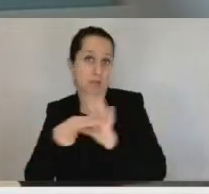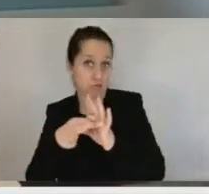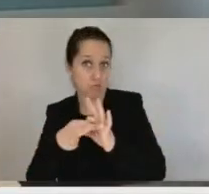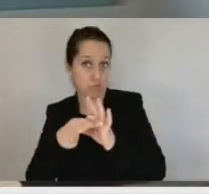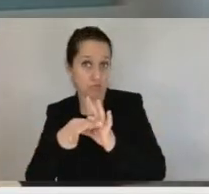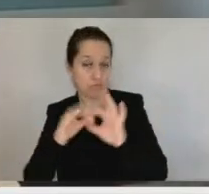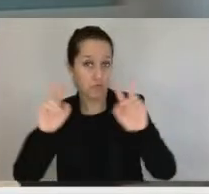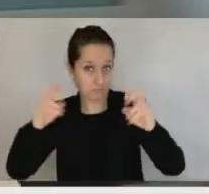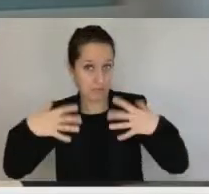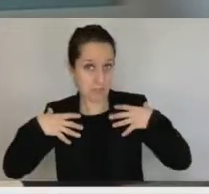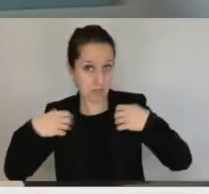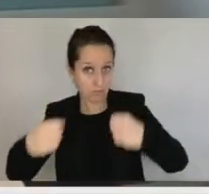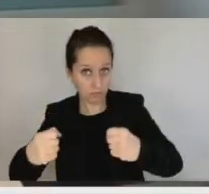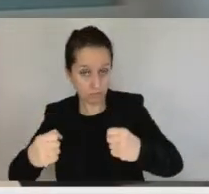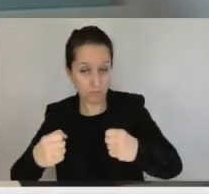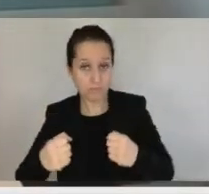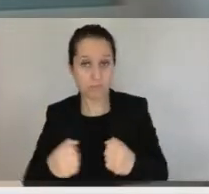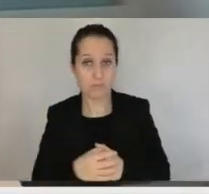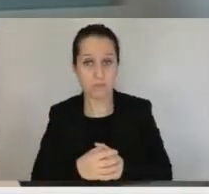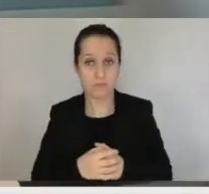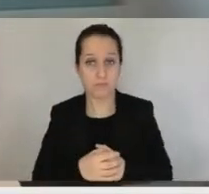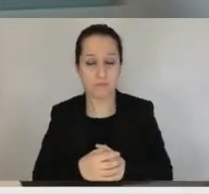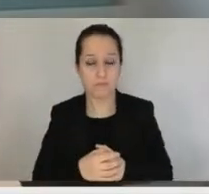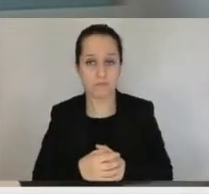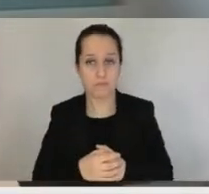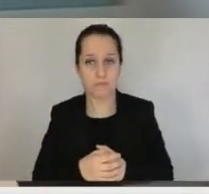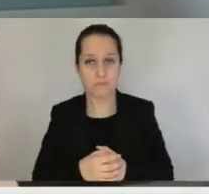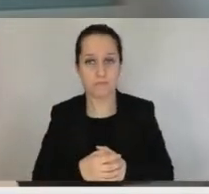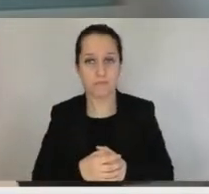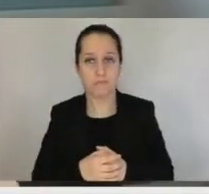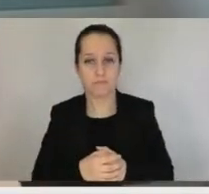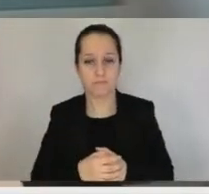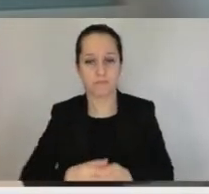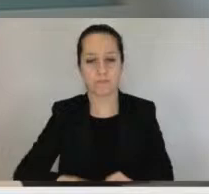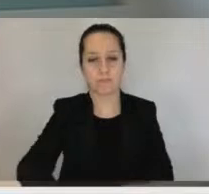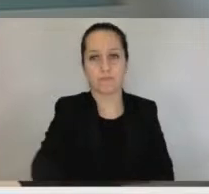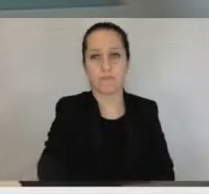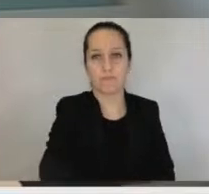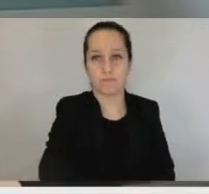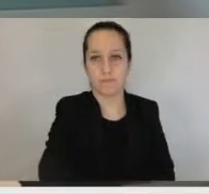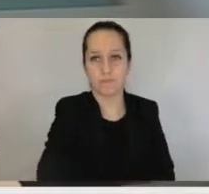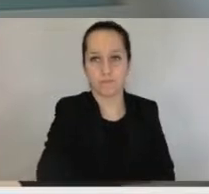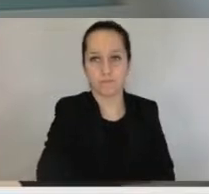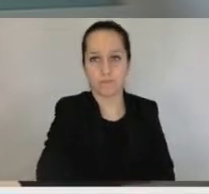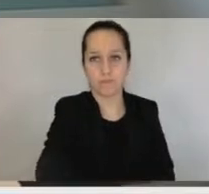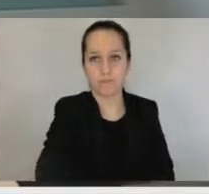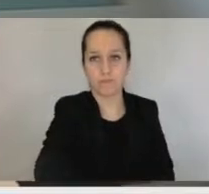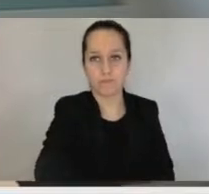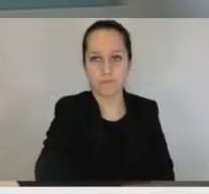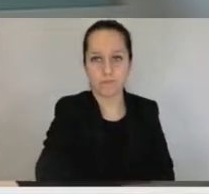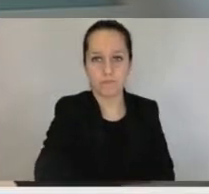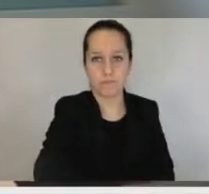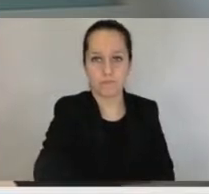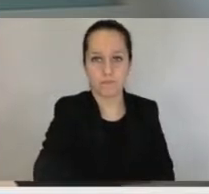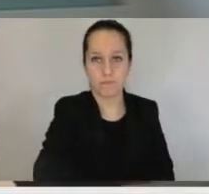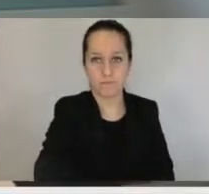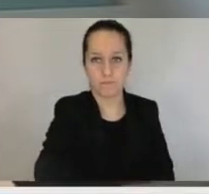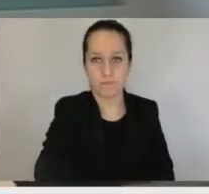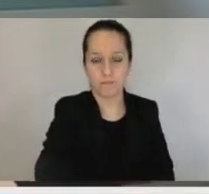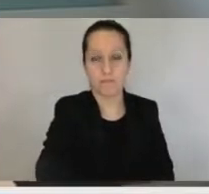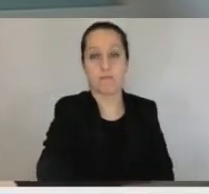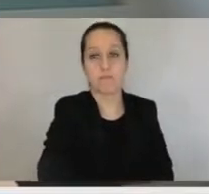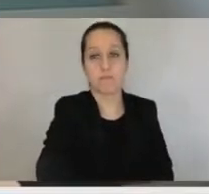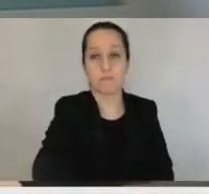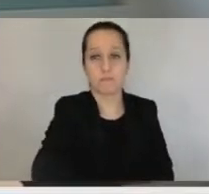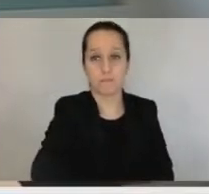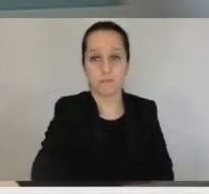The key drivers to getting a Marmot Place going come from the city